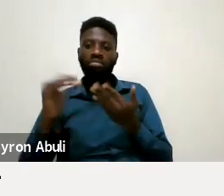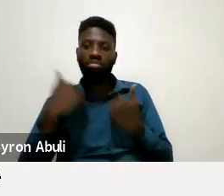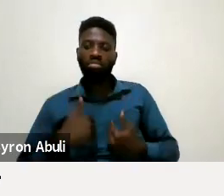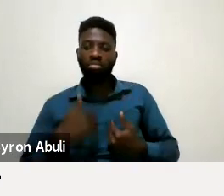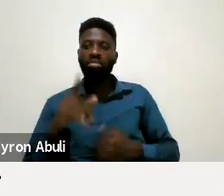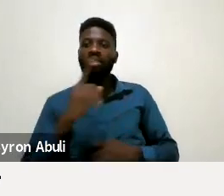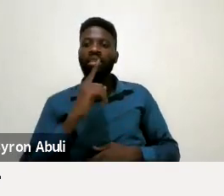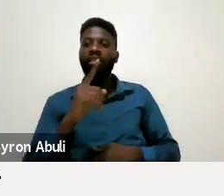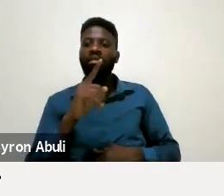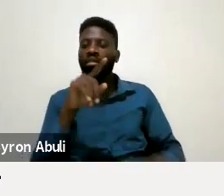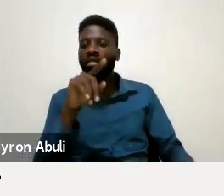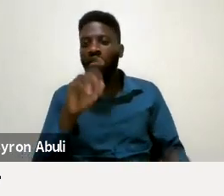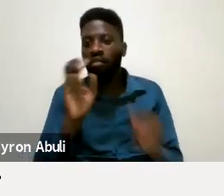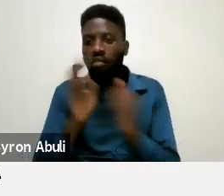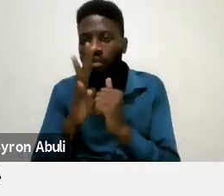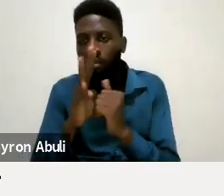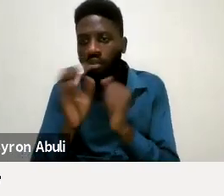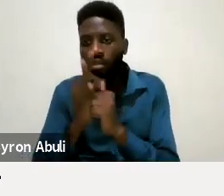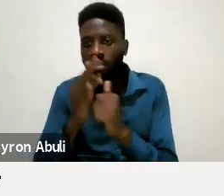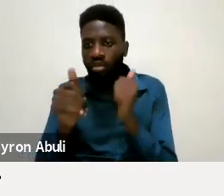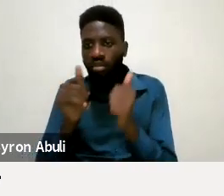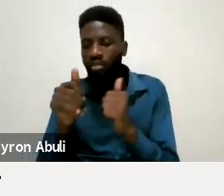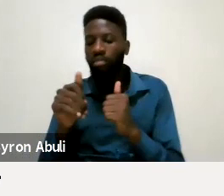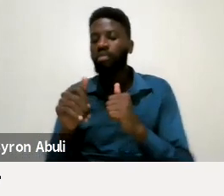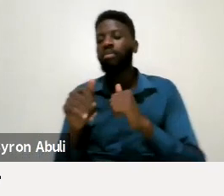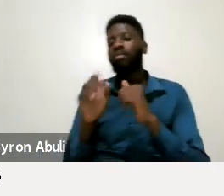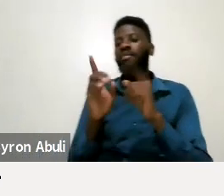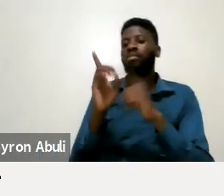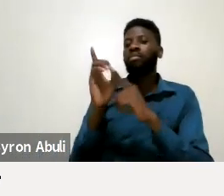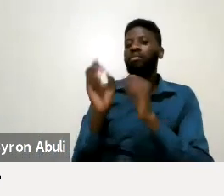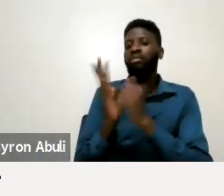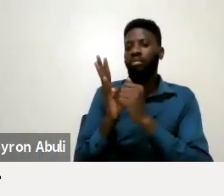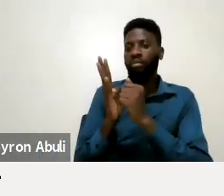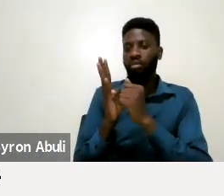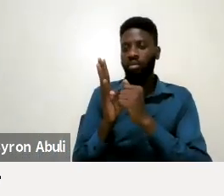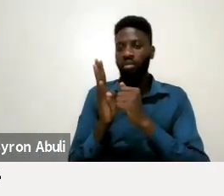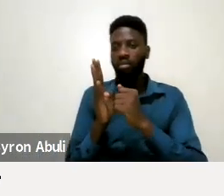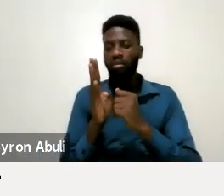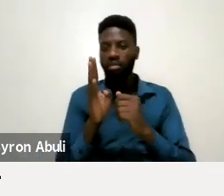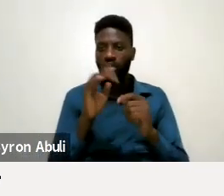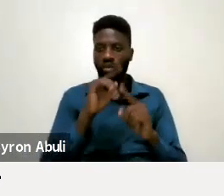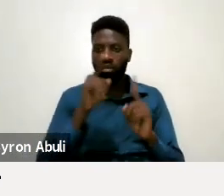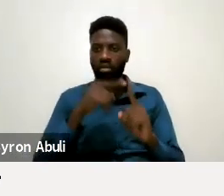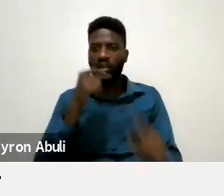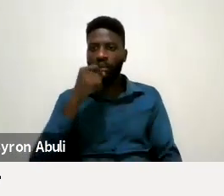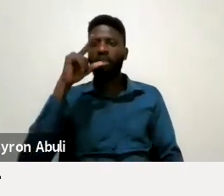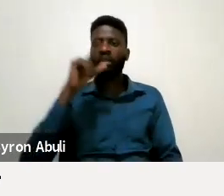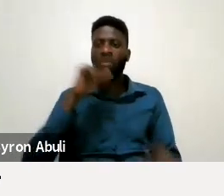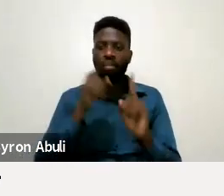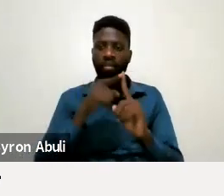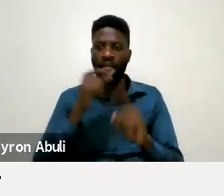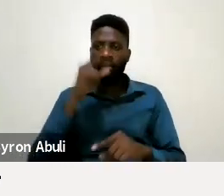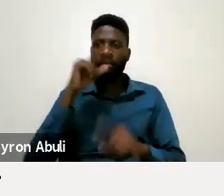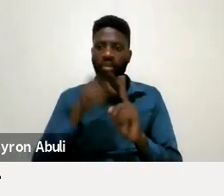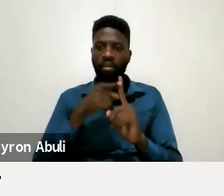say 14th or 13th? 14th. When is Eid? Do we have any Muslim Friday. people? Sorry? It's a Friday. It's